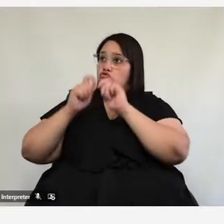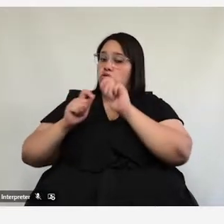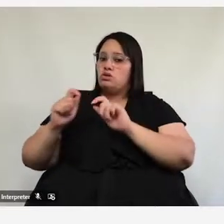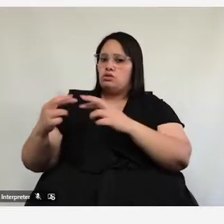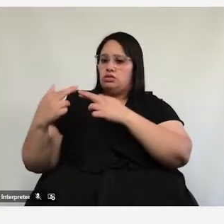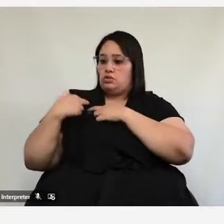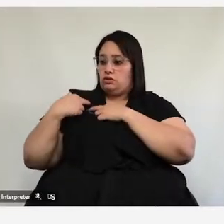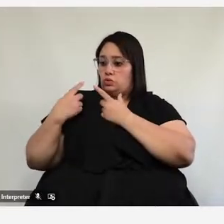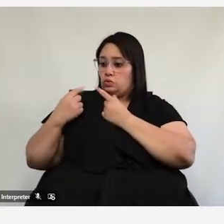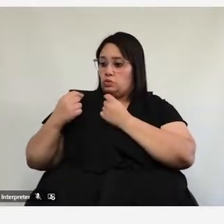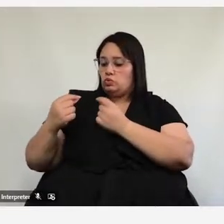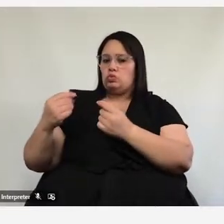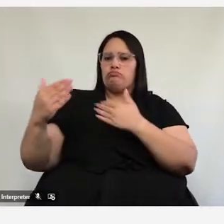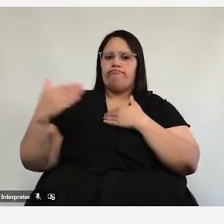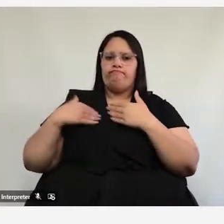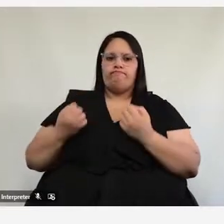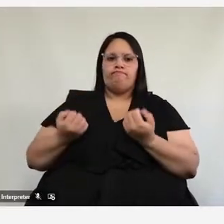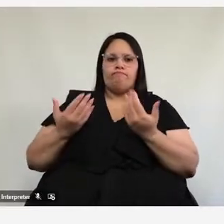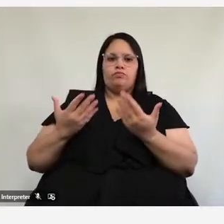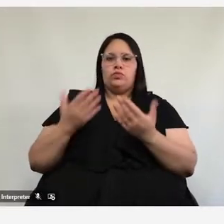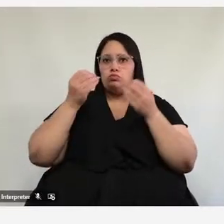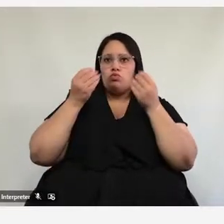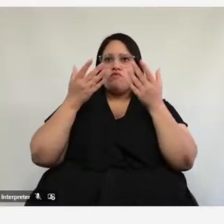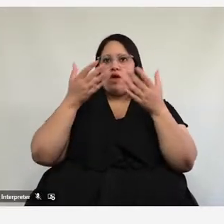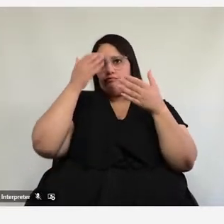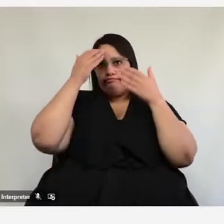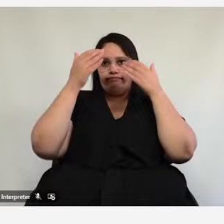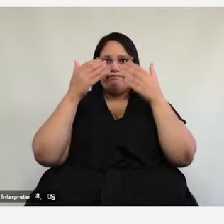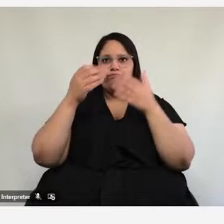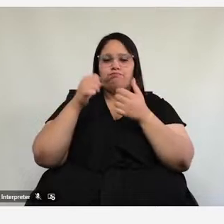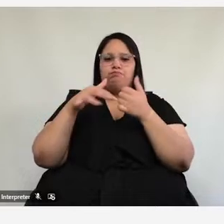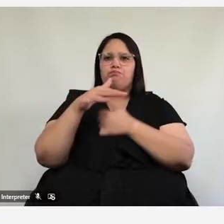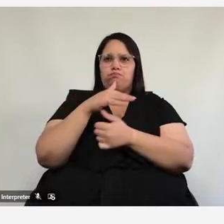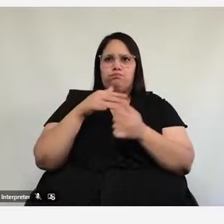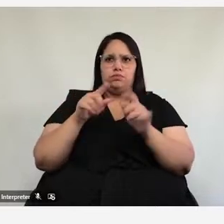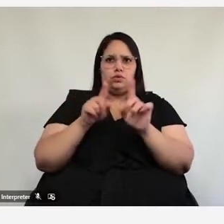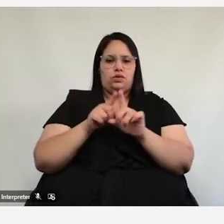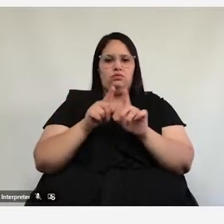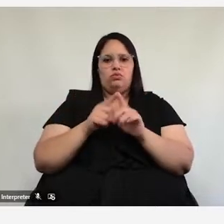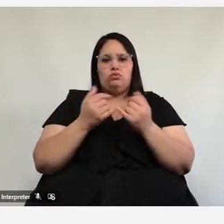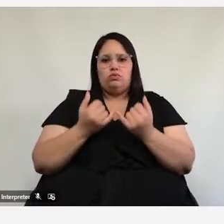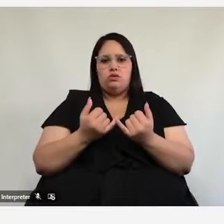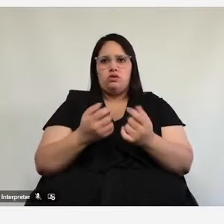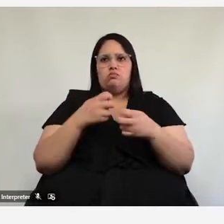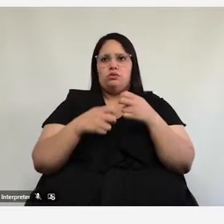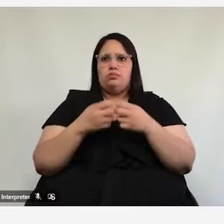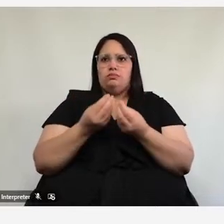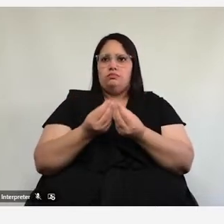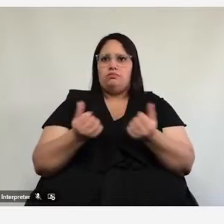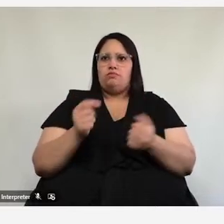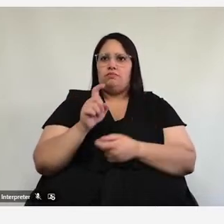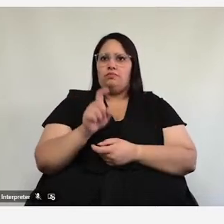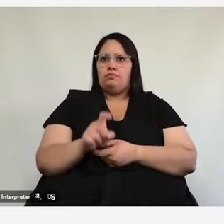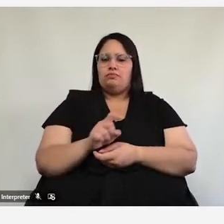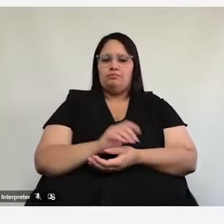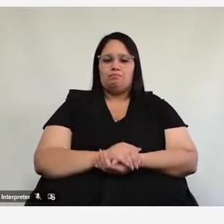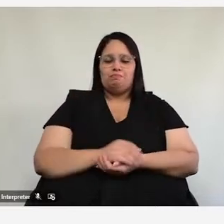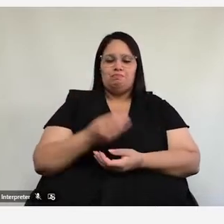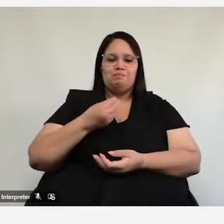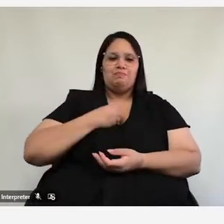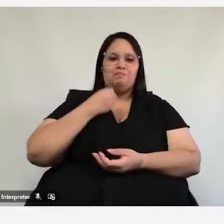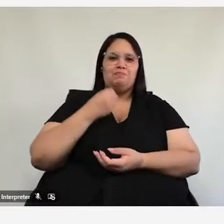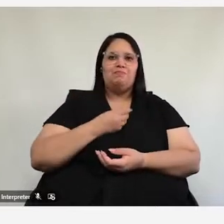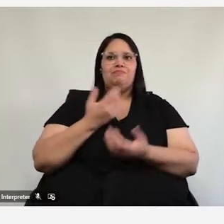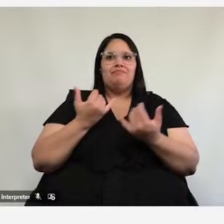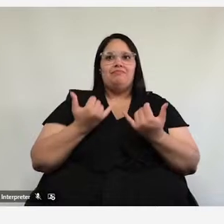administer it provide innovative solutions to our current problems. Our youth, Somlomo, is